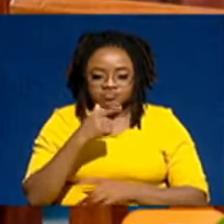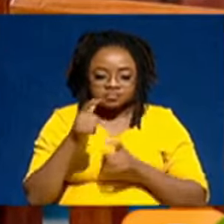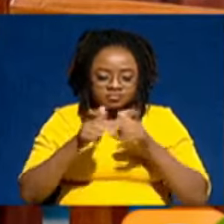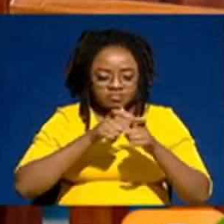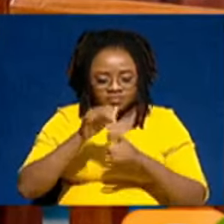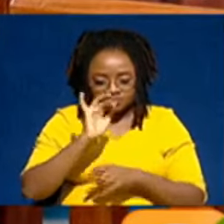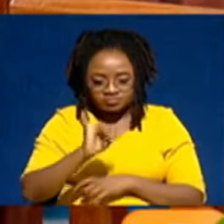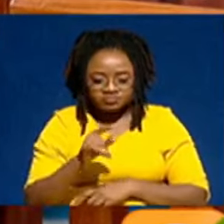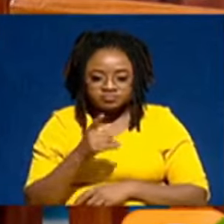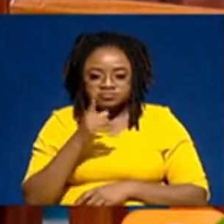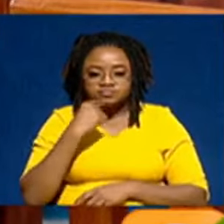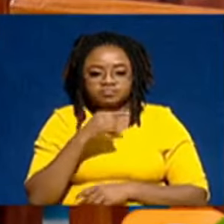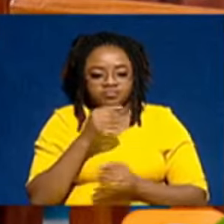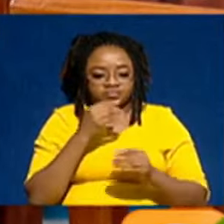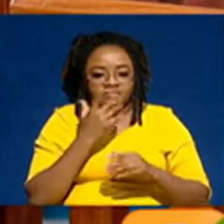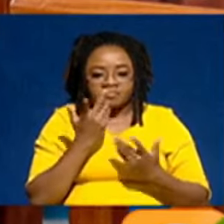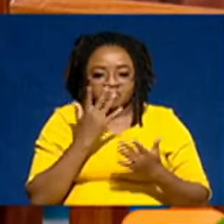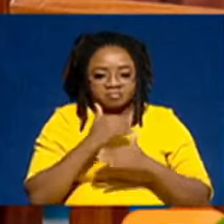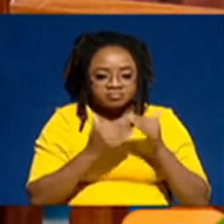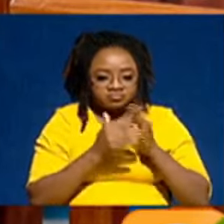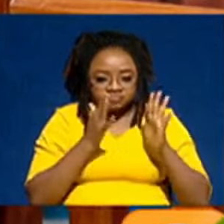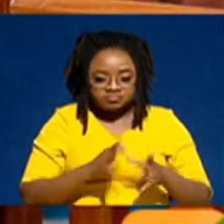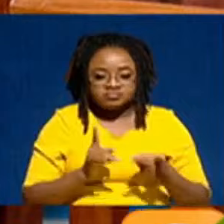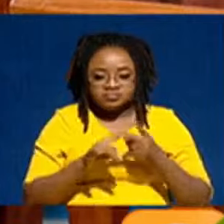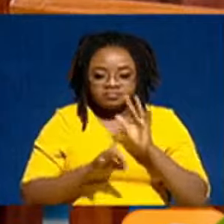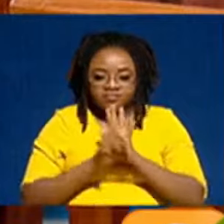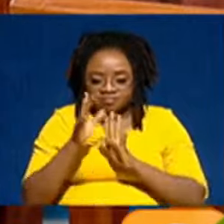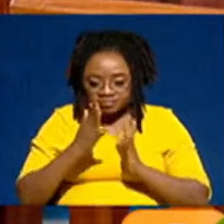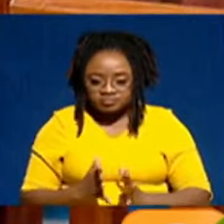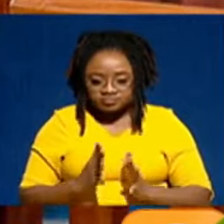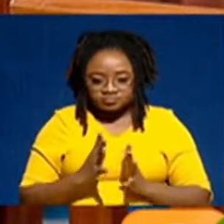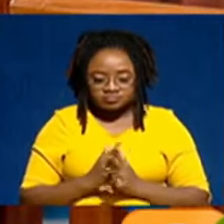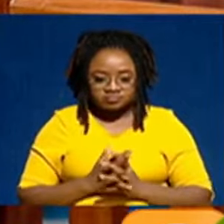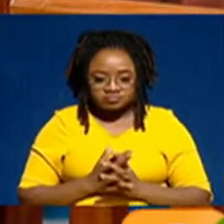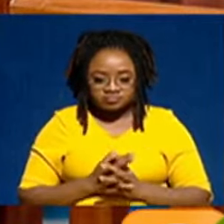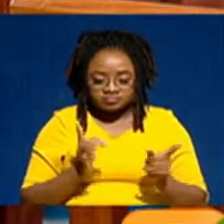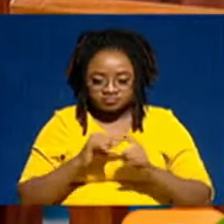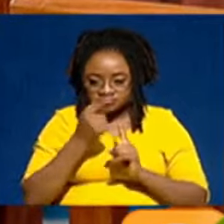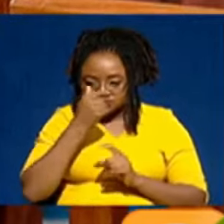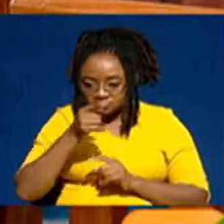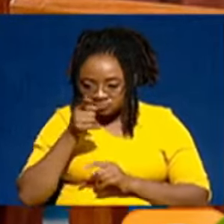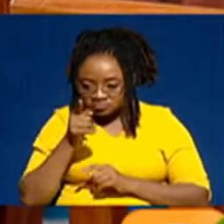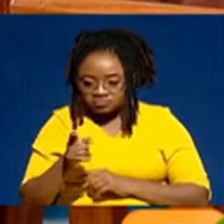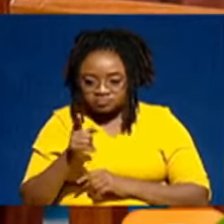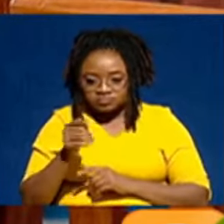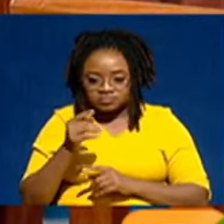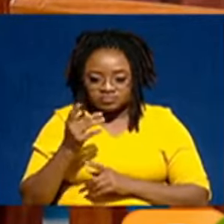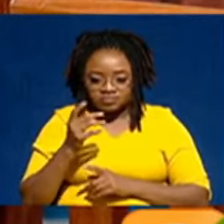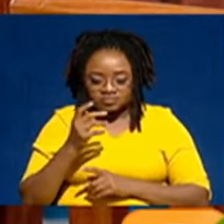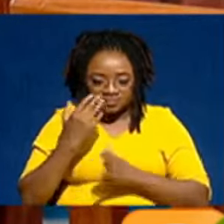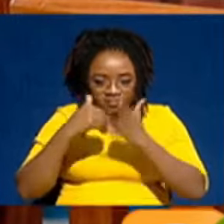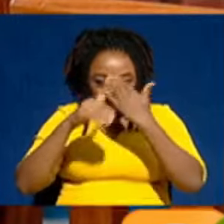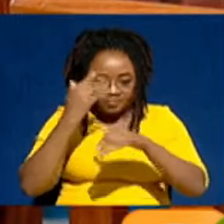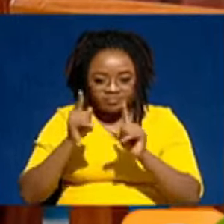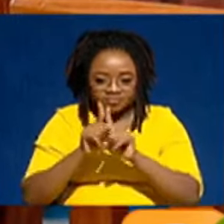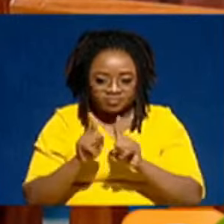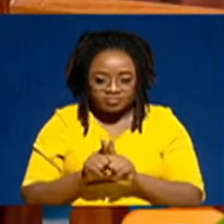is either the contractor or the developer. But the space of the professionals has been taken over because people